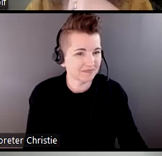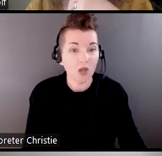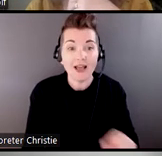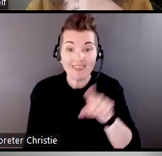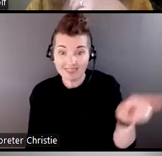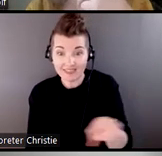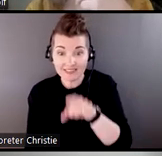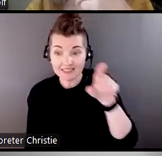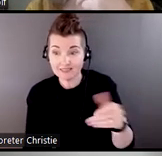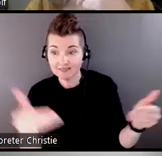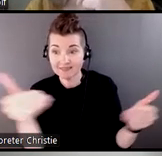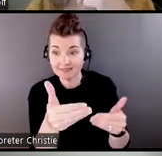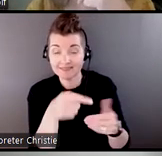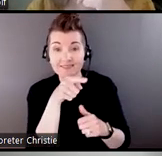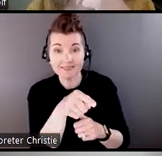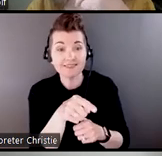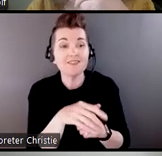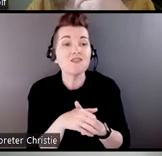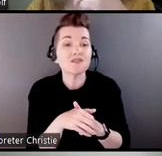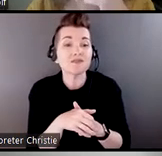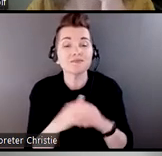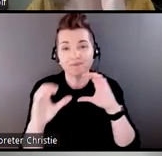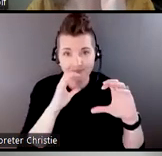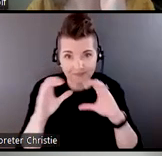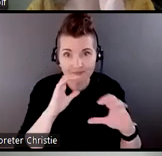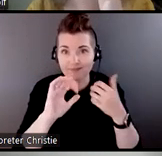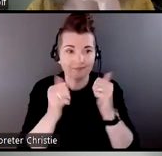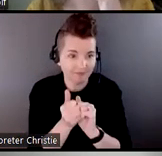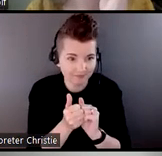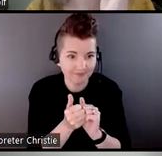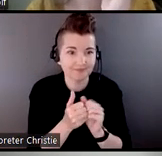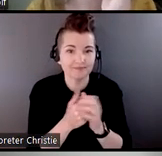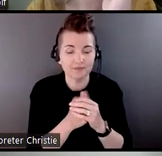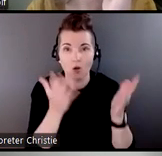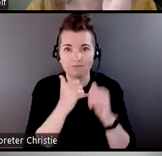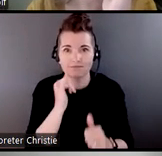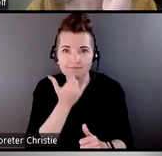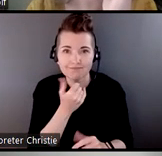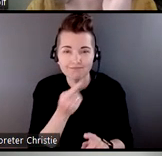communicating with your target audience. There's traditional media, print